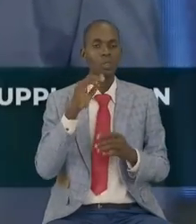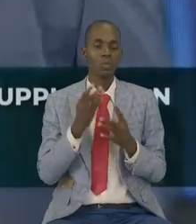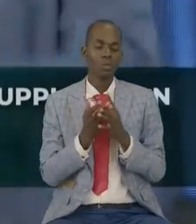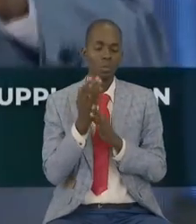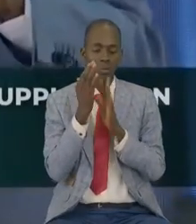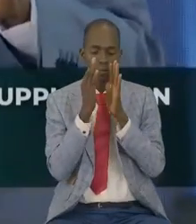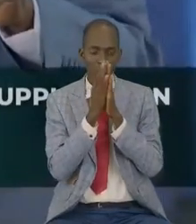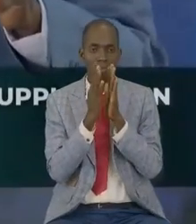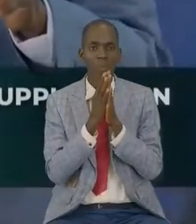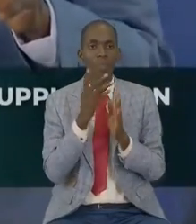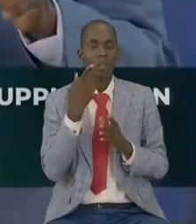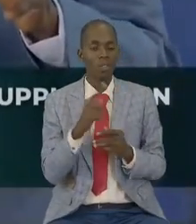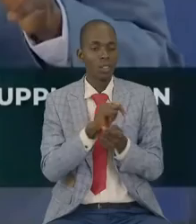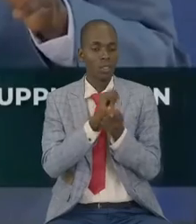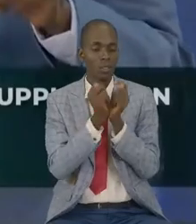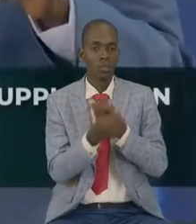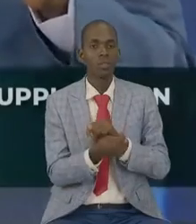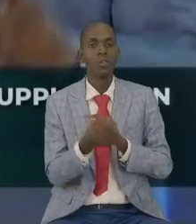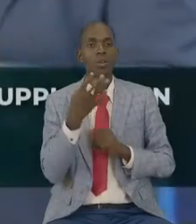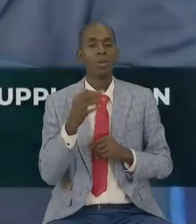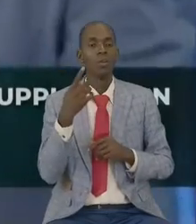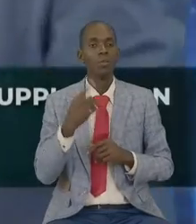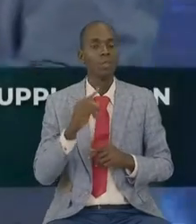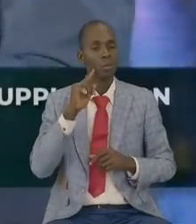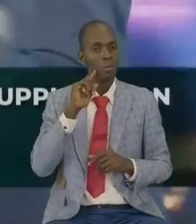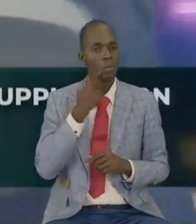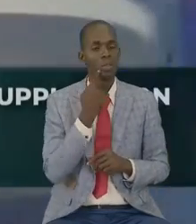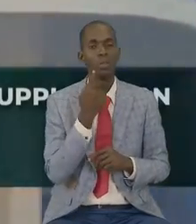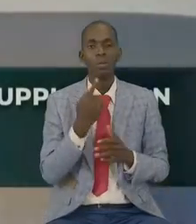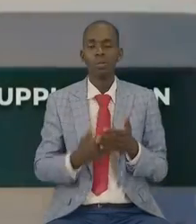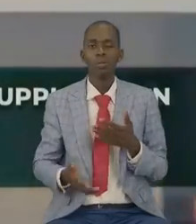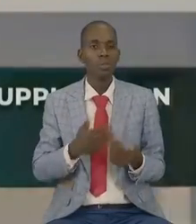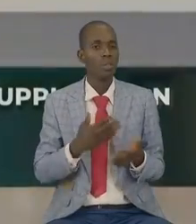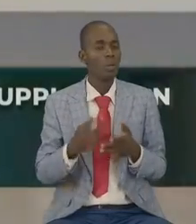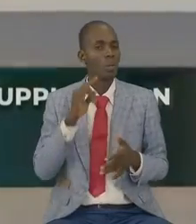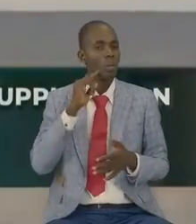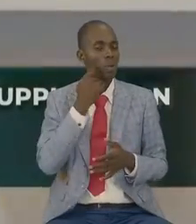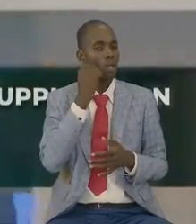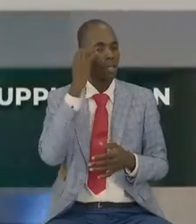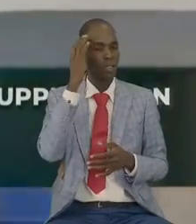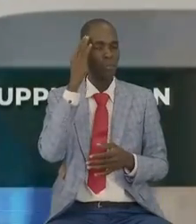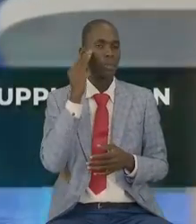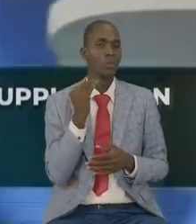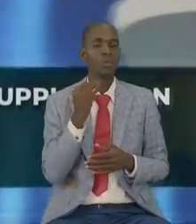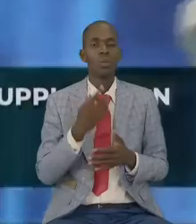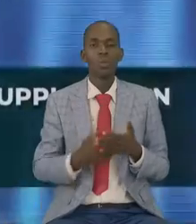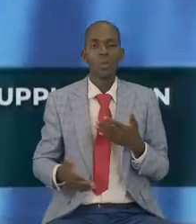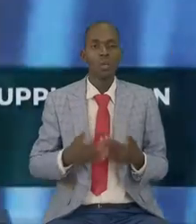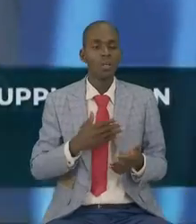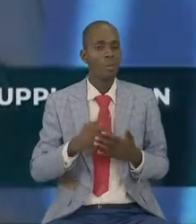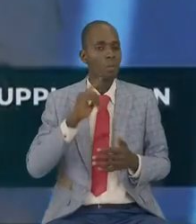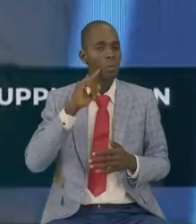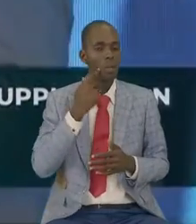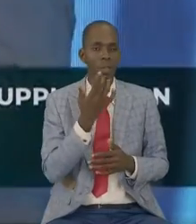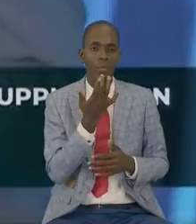supplication. The transformation of the bitter. Whatever bitter experience, whatever bitter taste